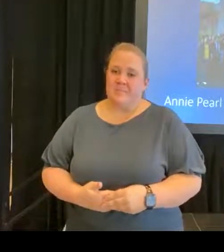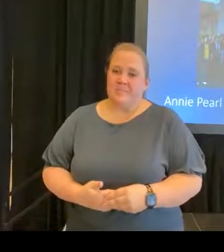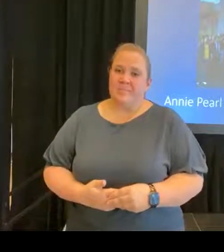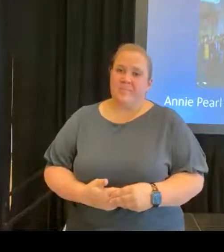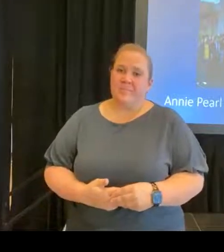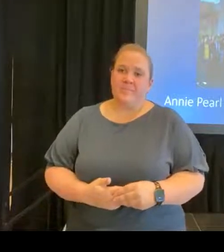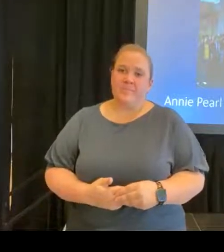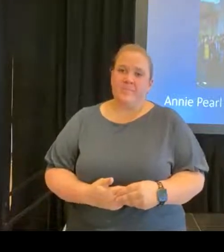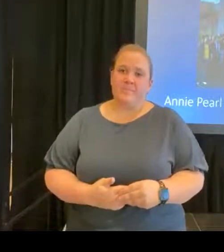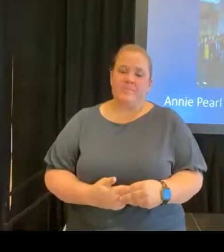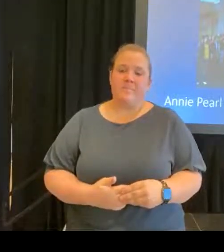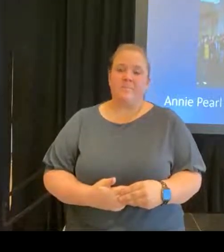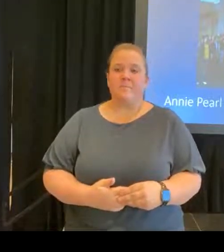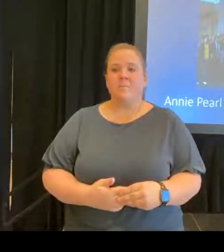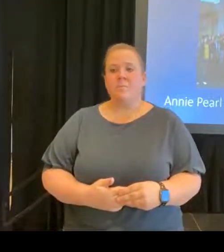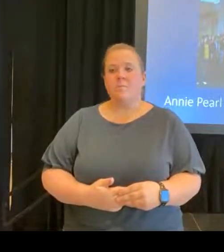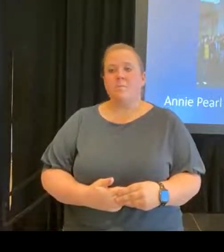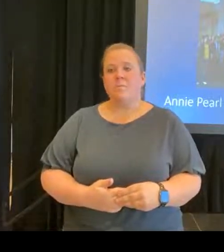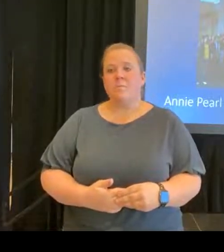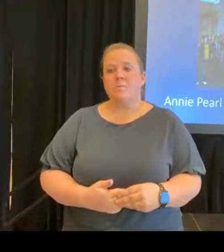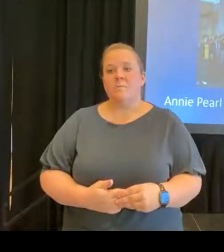But